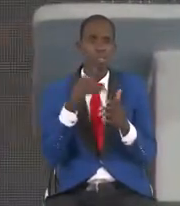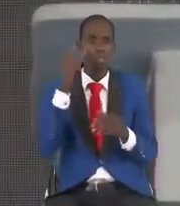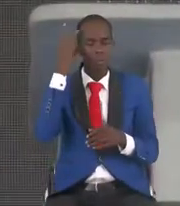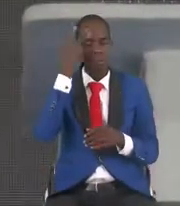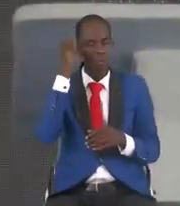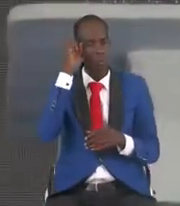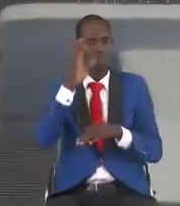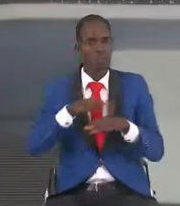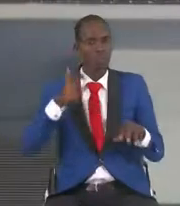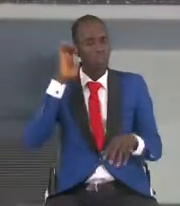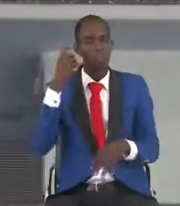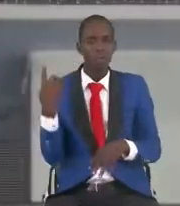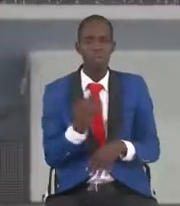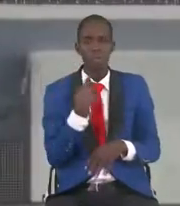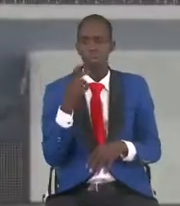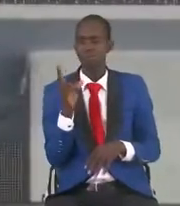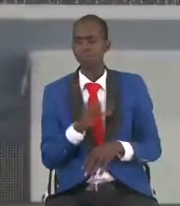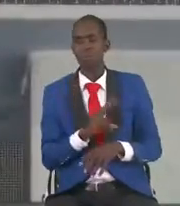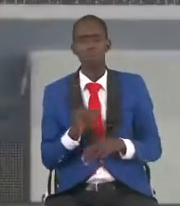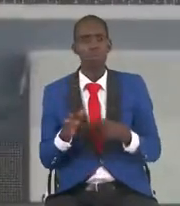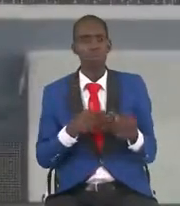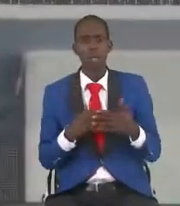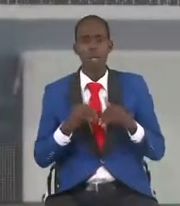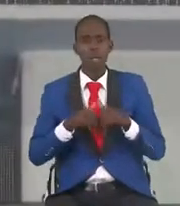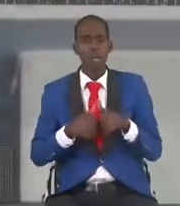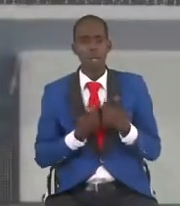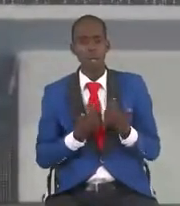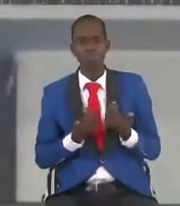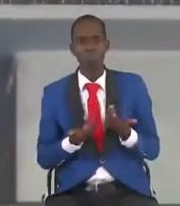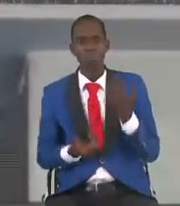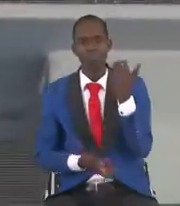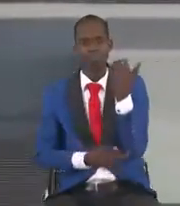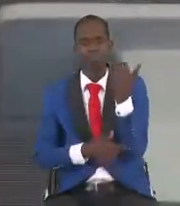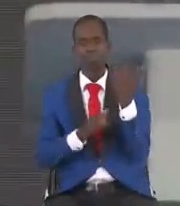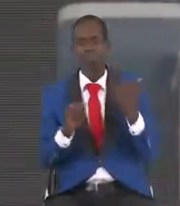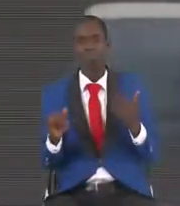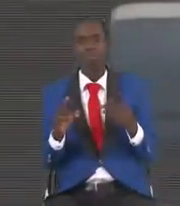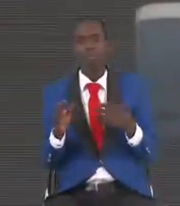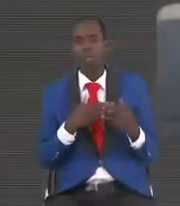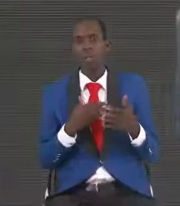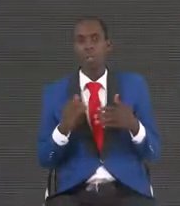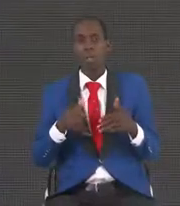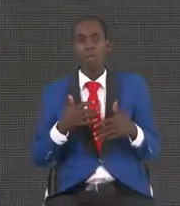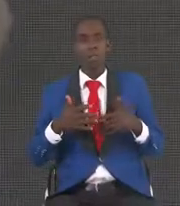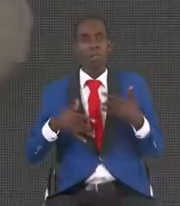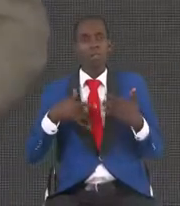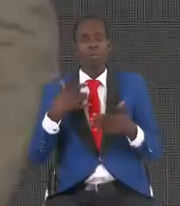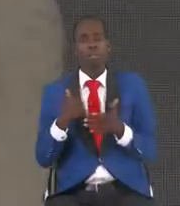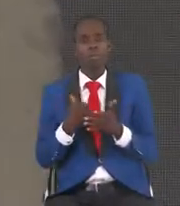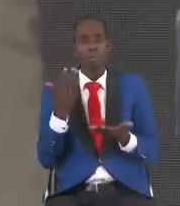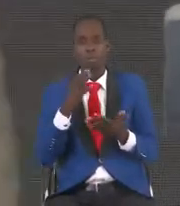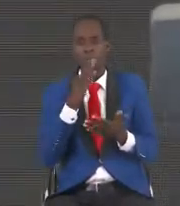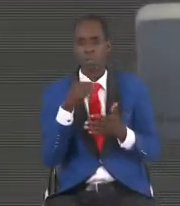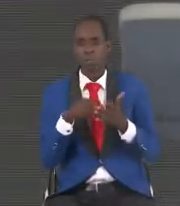No matter how inviting and no matter how exciting, this man is a man of purpose.